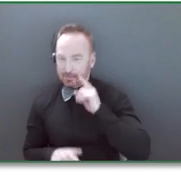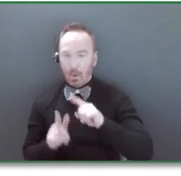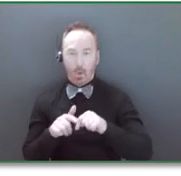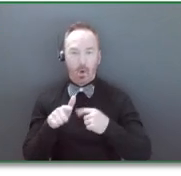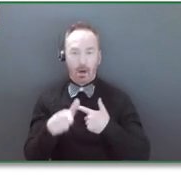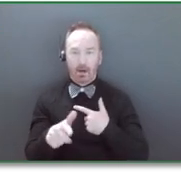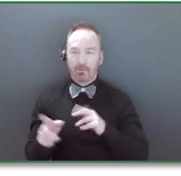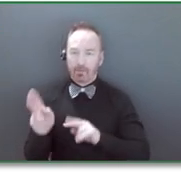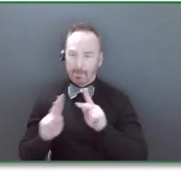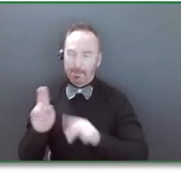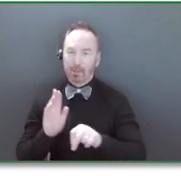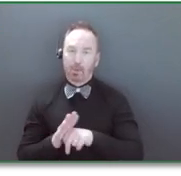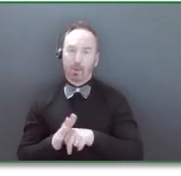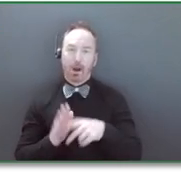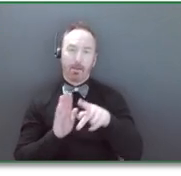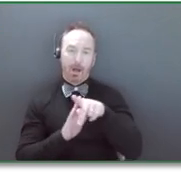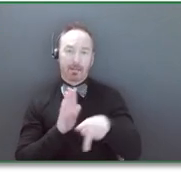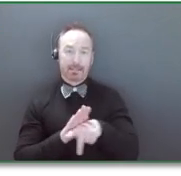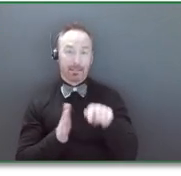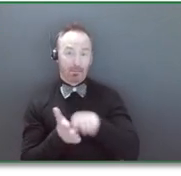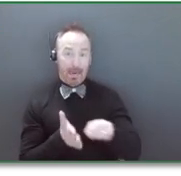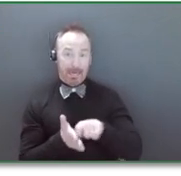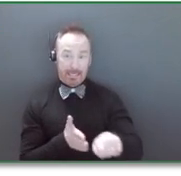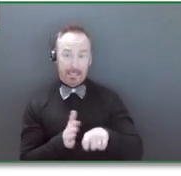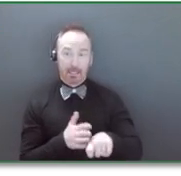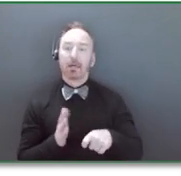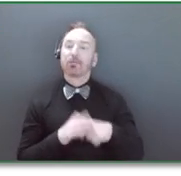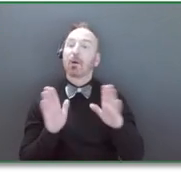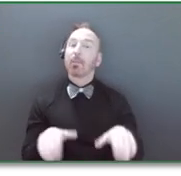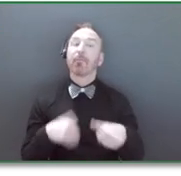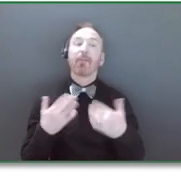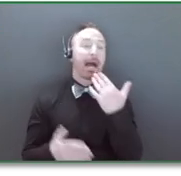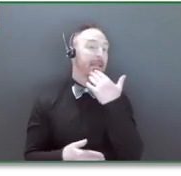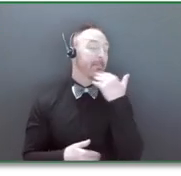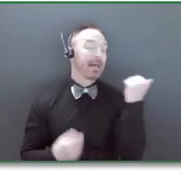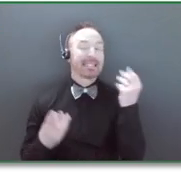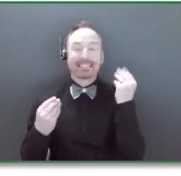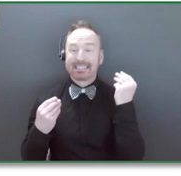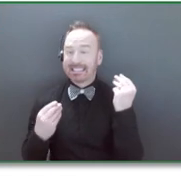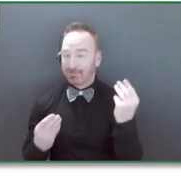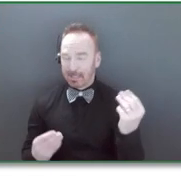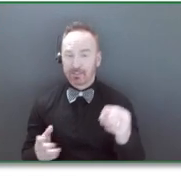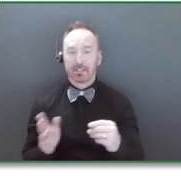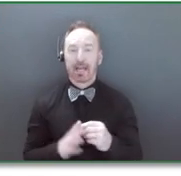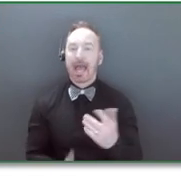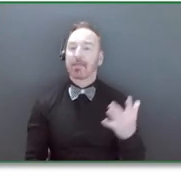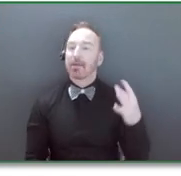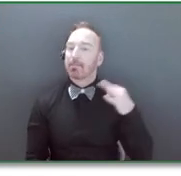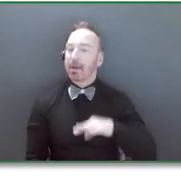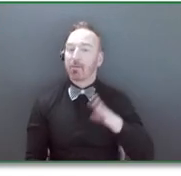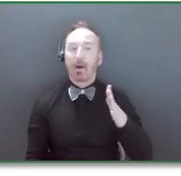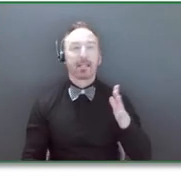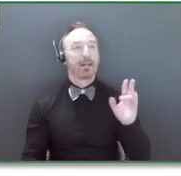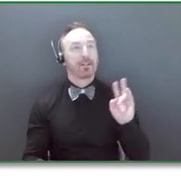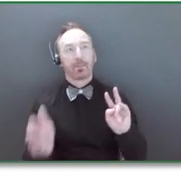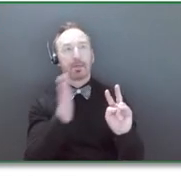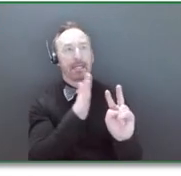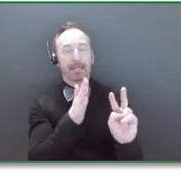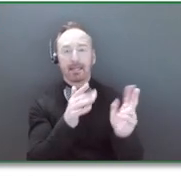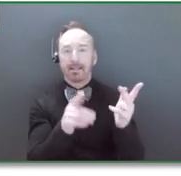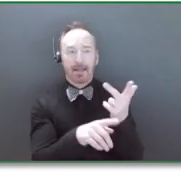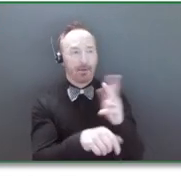We want to provide the best information so that all can achieve our own dreams and reap the benefits of being in our protected and natural